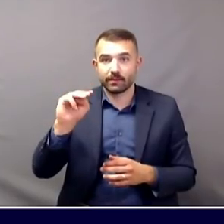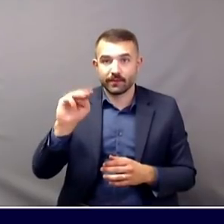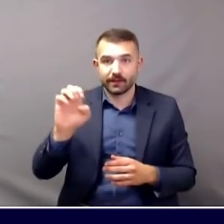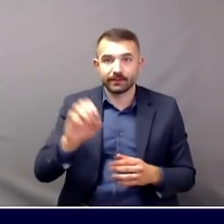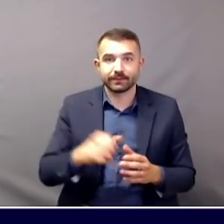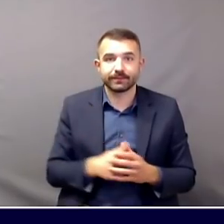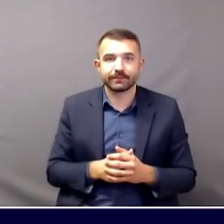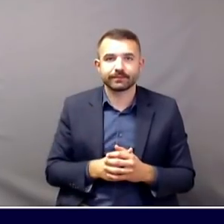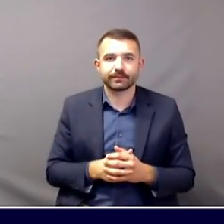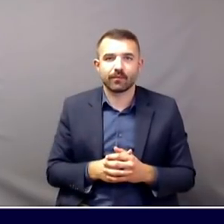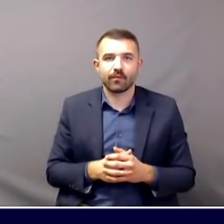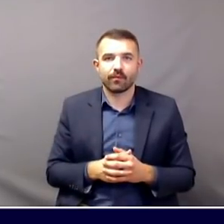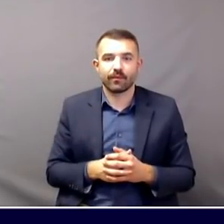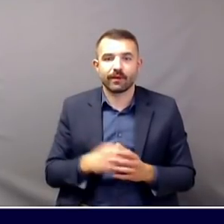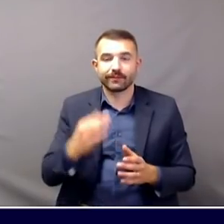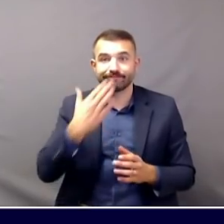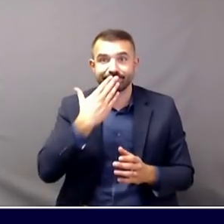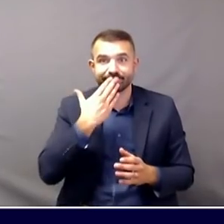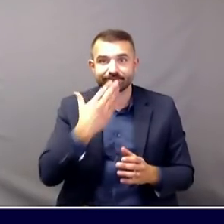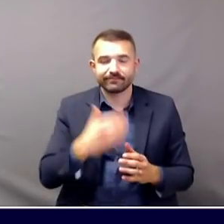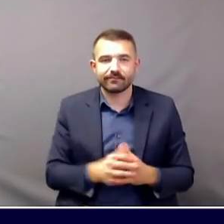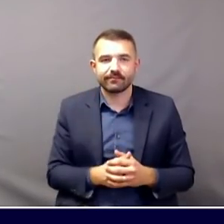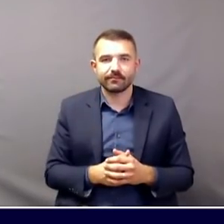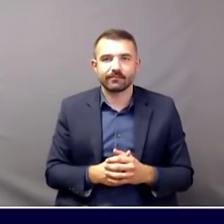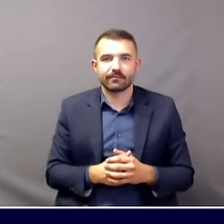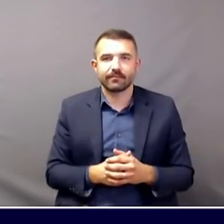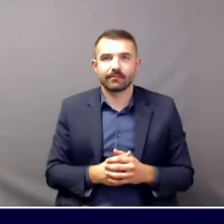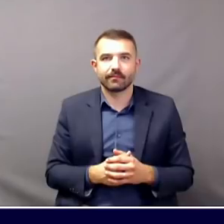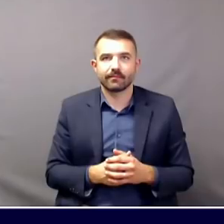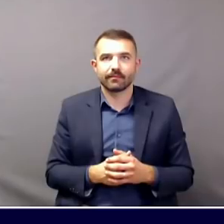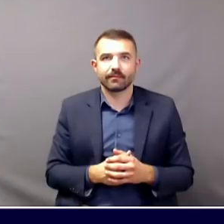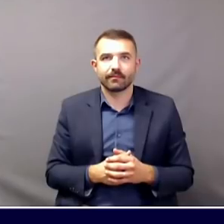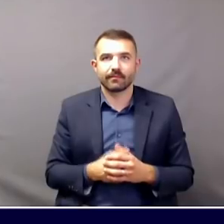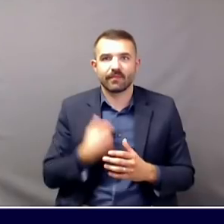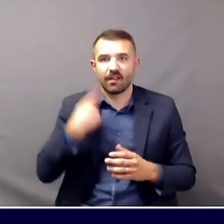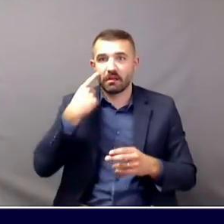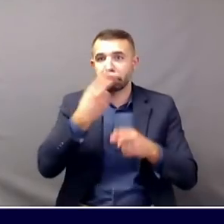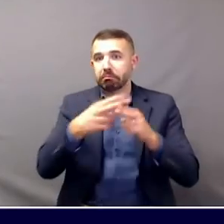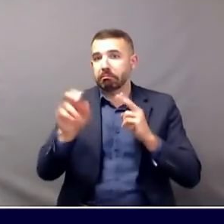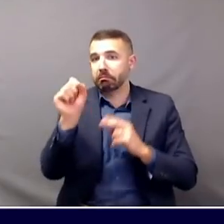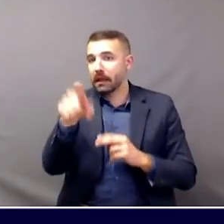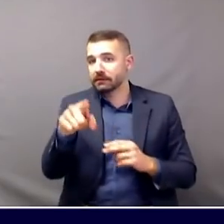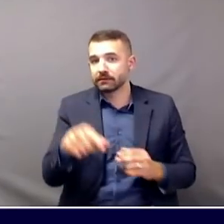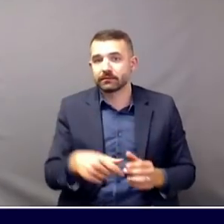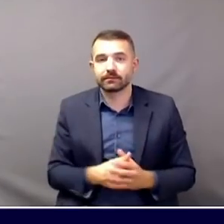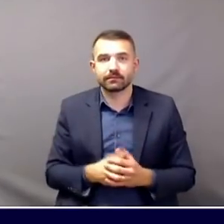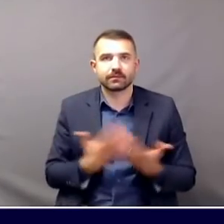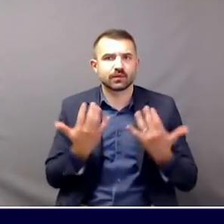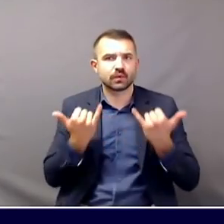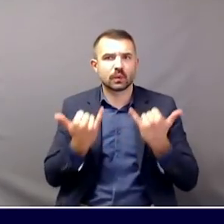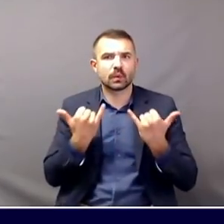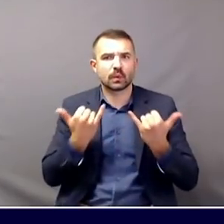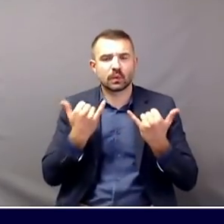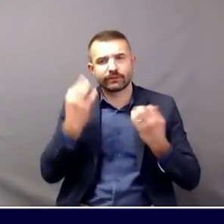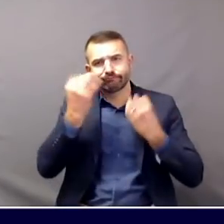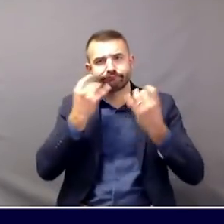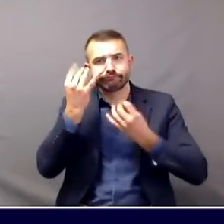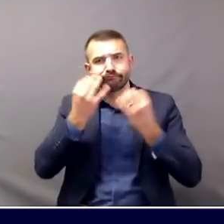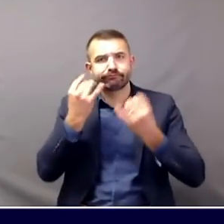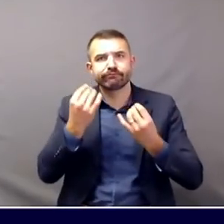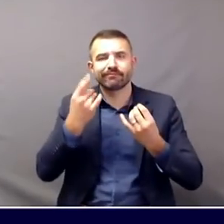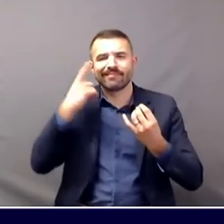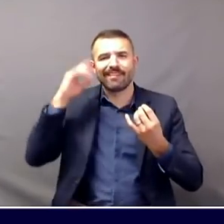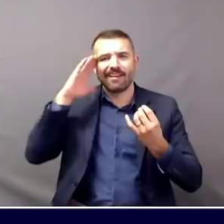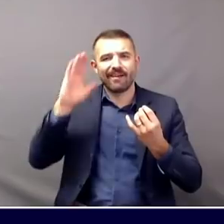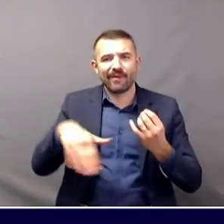Thank you very much. I guess I just probably have a quick question. What's our current thinking about, as people are going to be traveling back